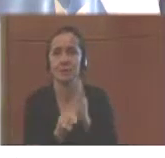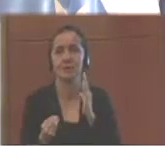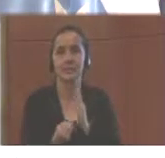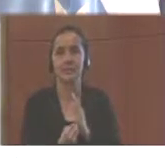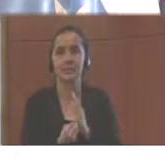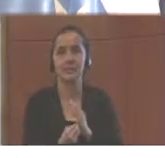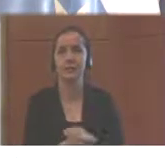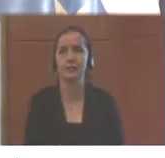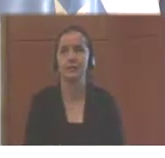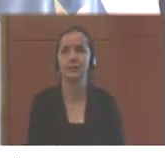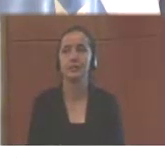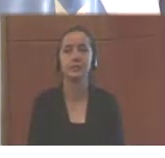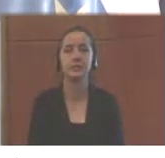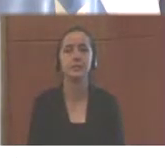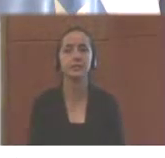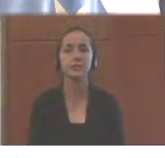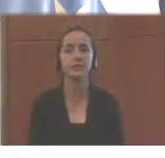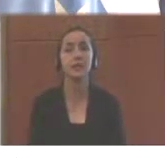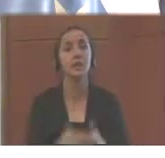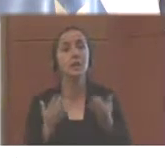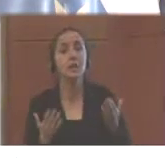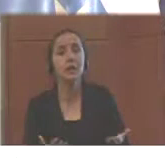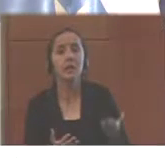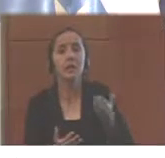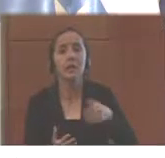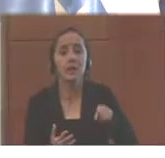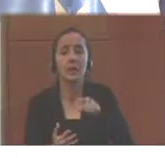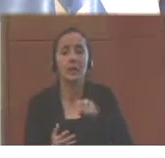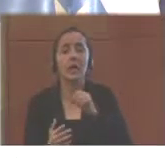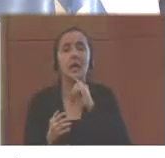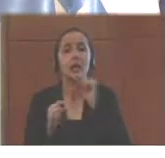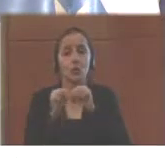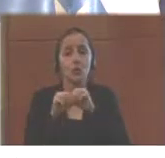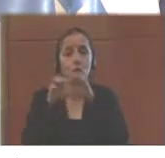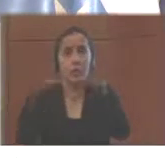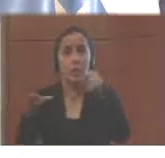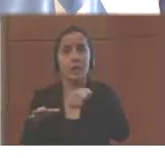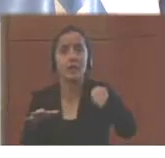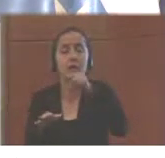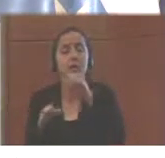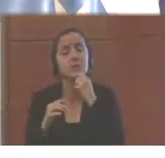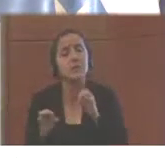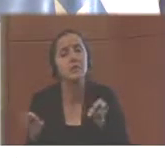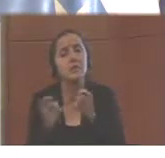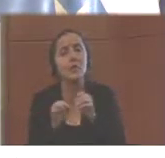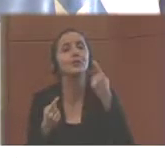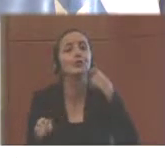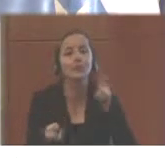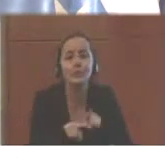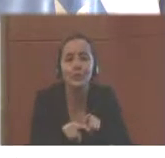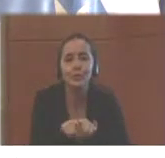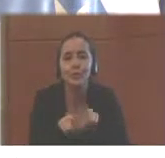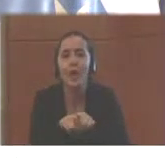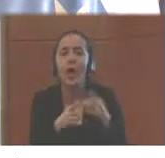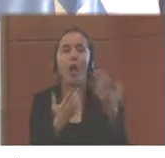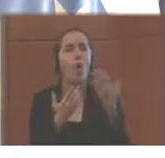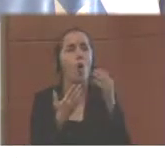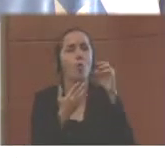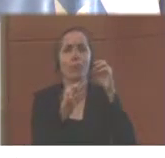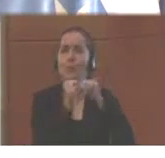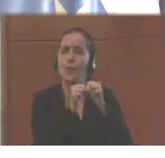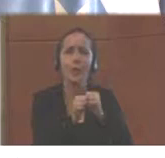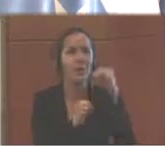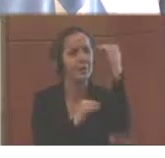disasters reoccur every day more frequently and every day are less natural. So REO is promoting